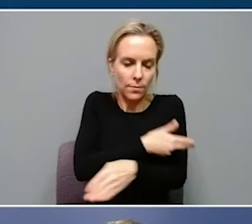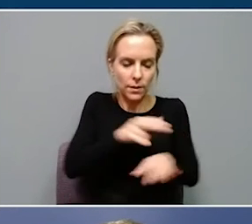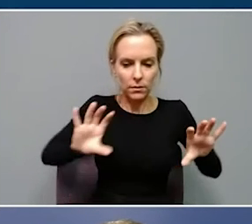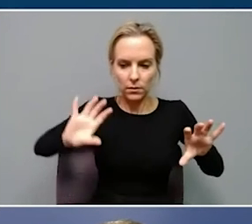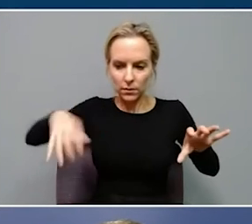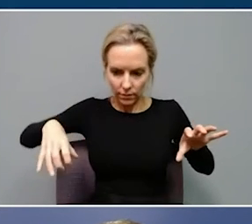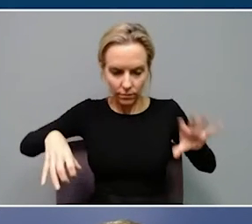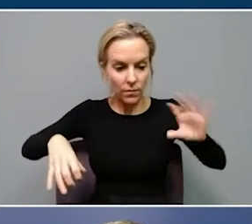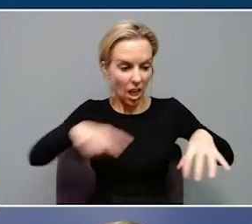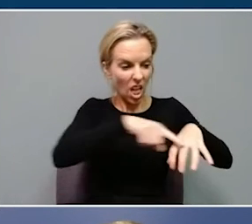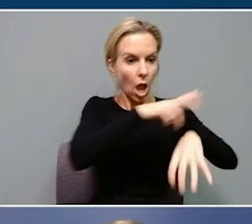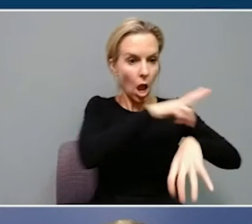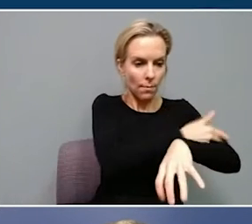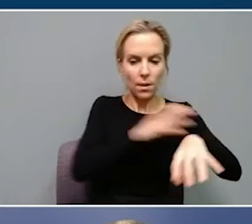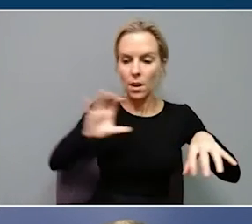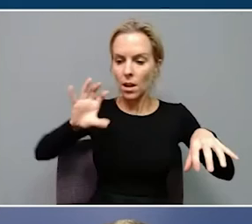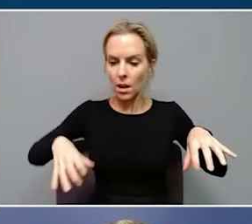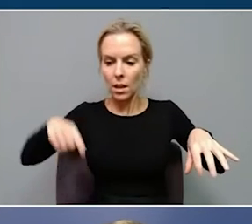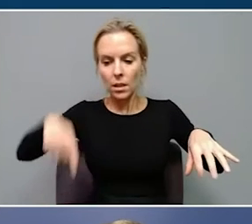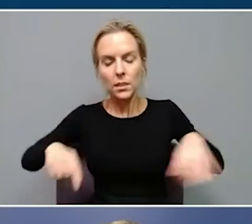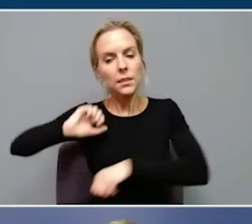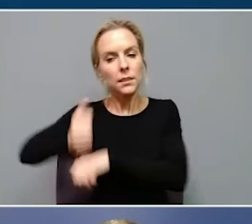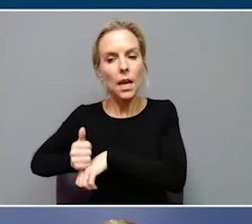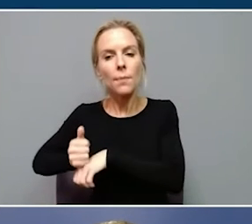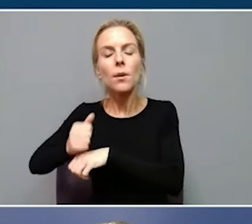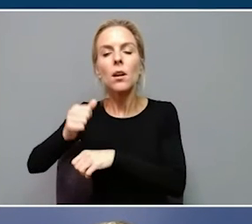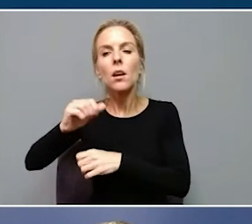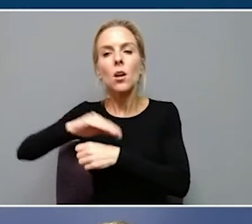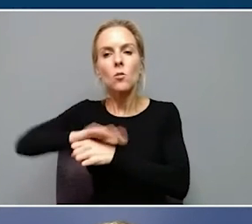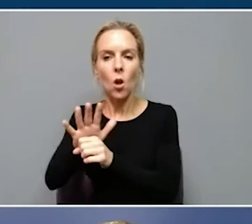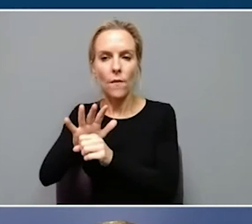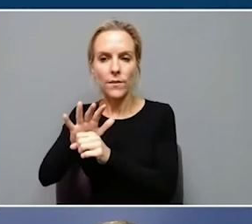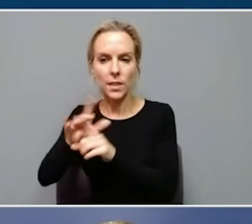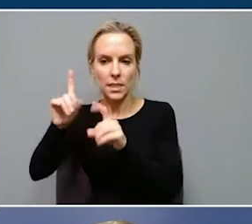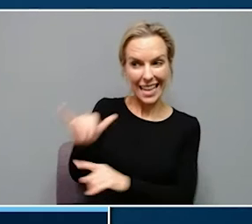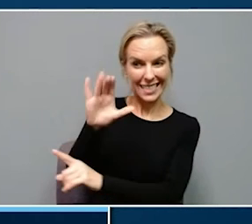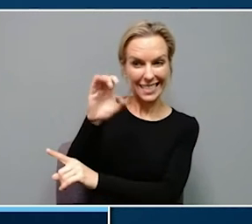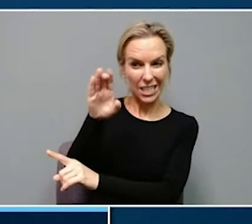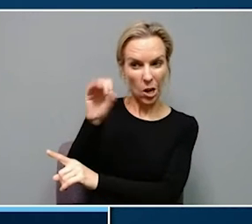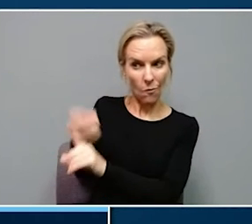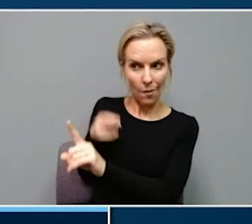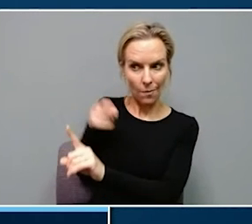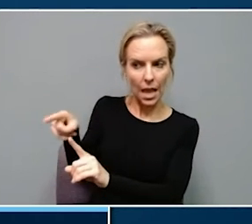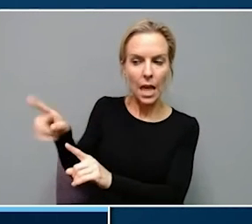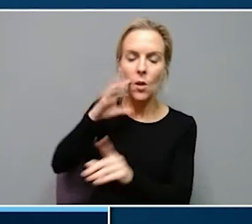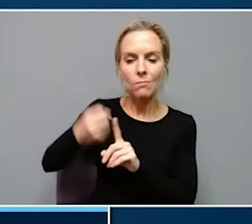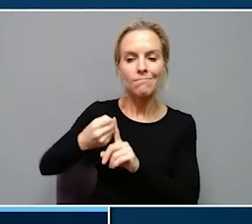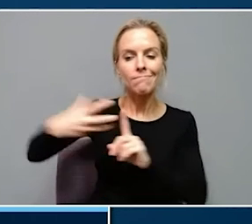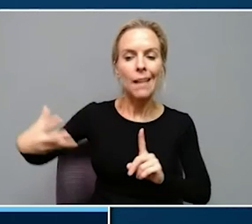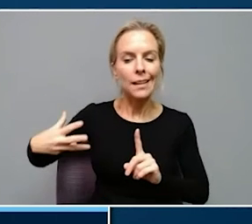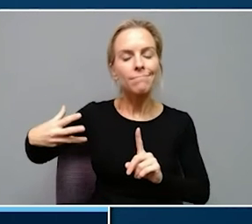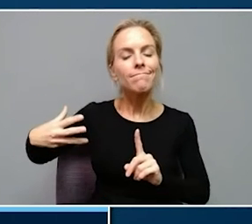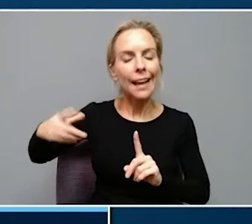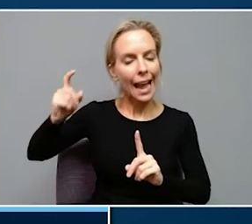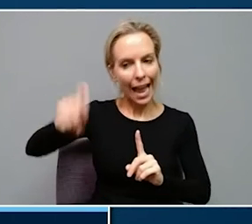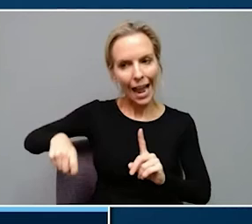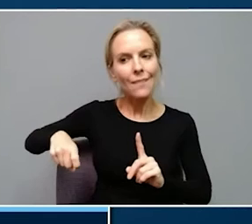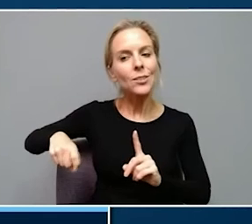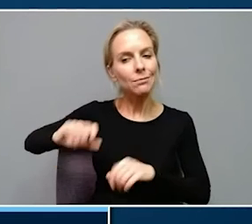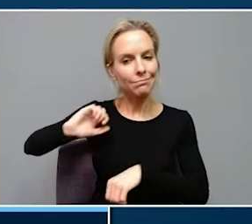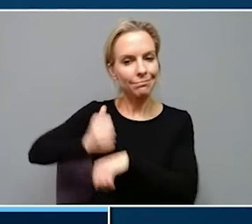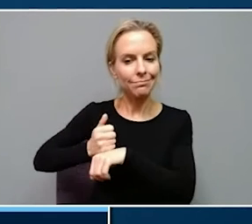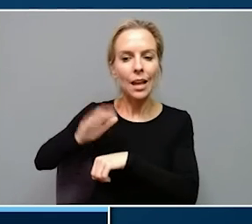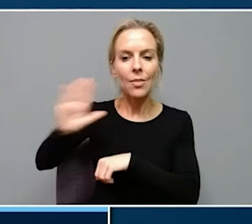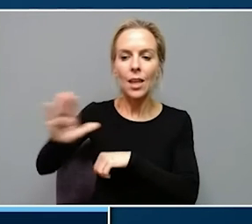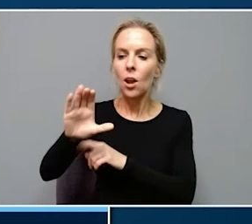those tests for the folks that are coming in, and thus free up extra capacity. The new arrangement begins on Friday and will offer